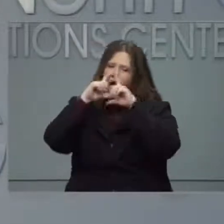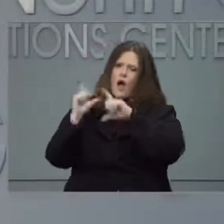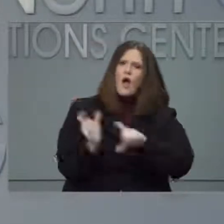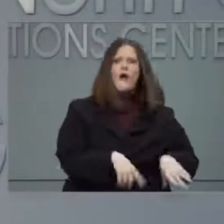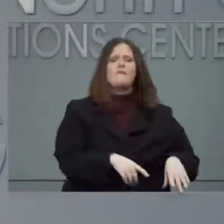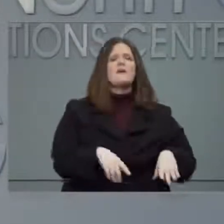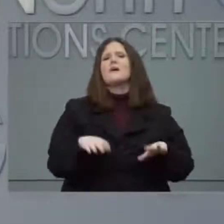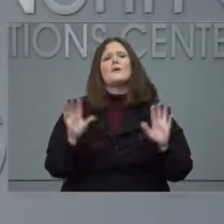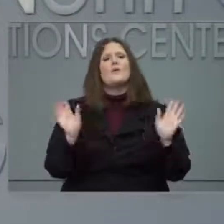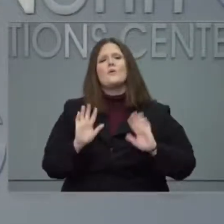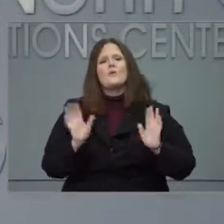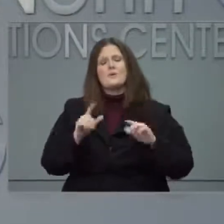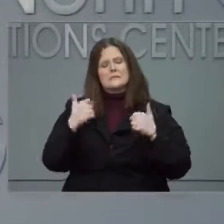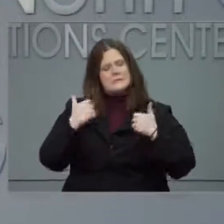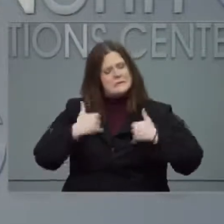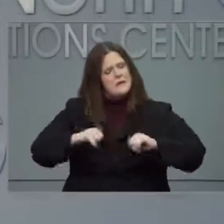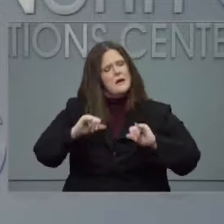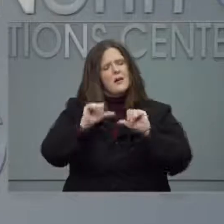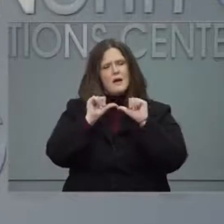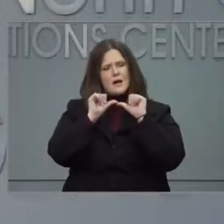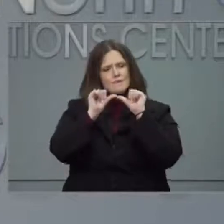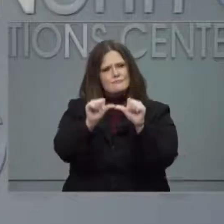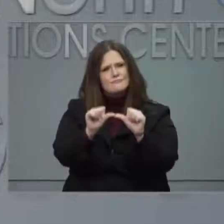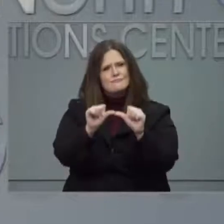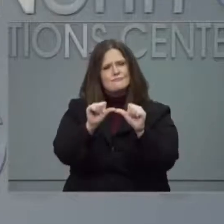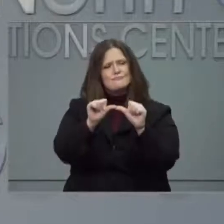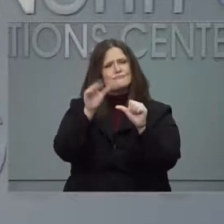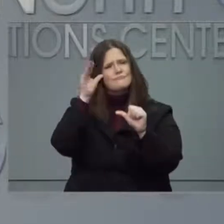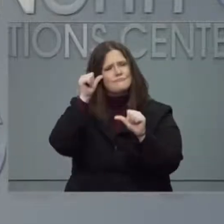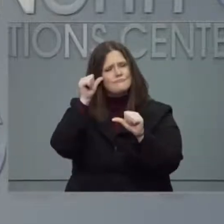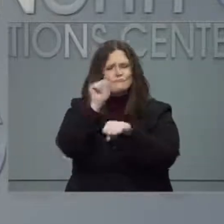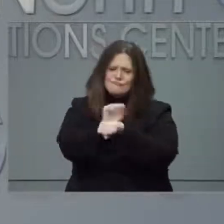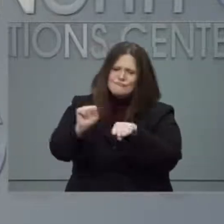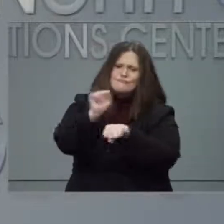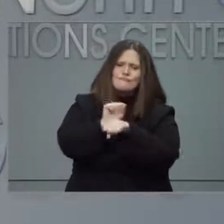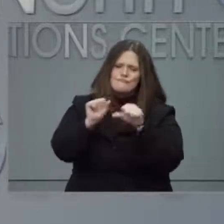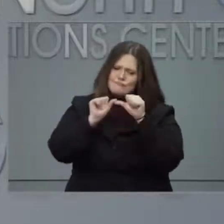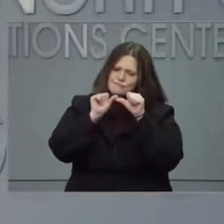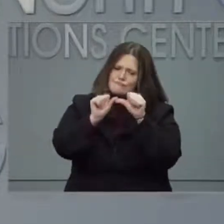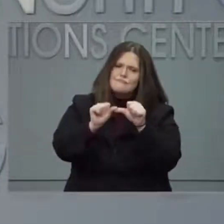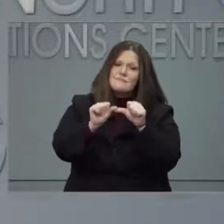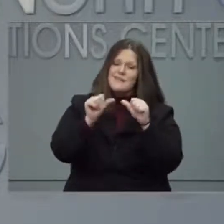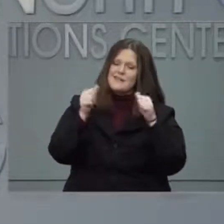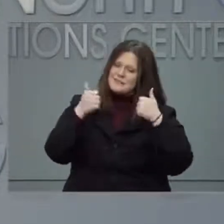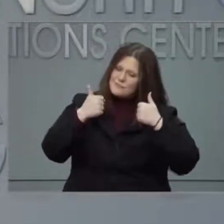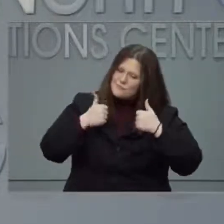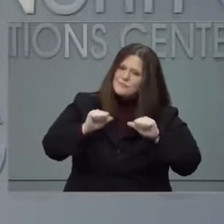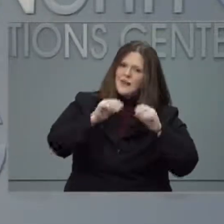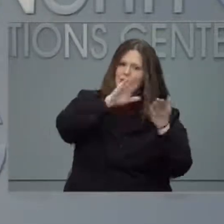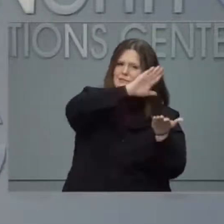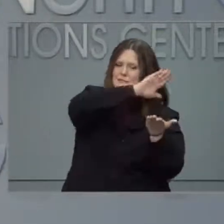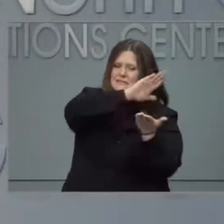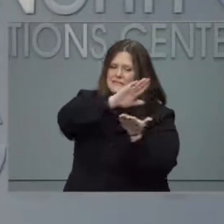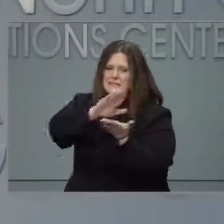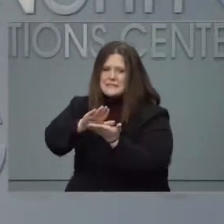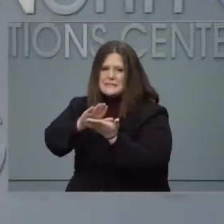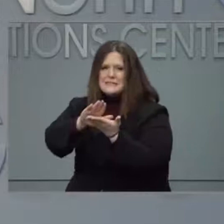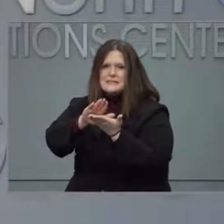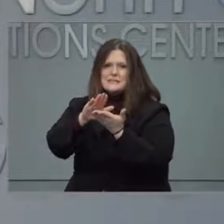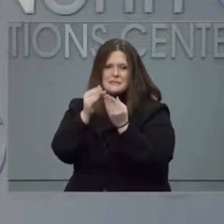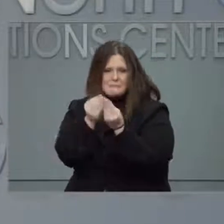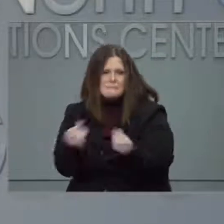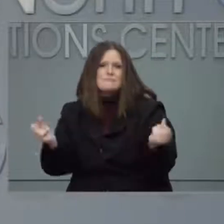put our strength and resilience to work so that we can continue to turn the corner and get through this